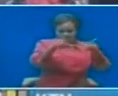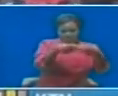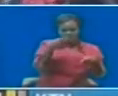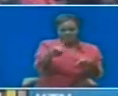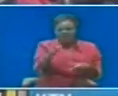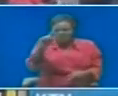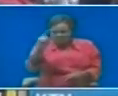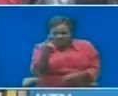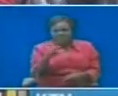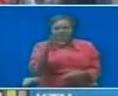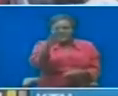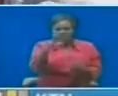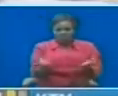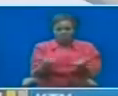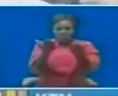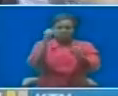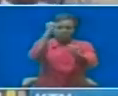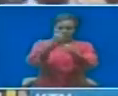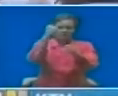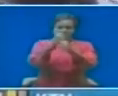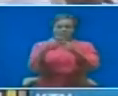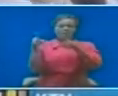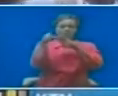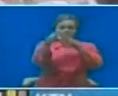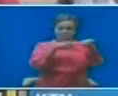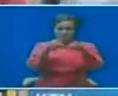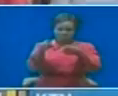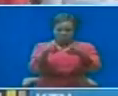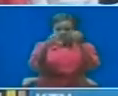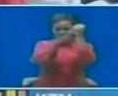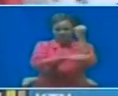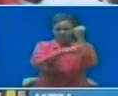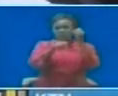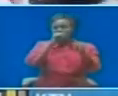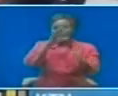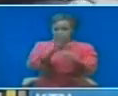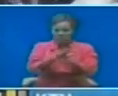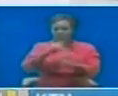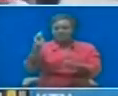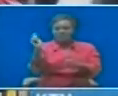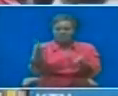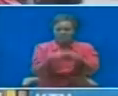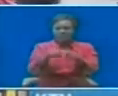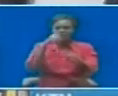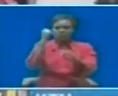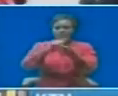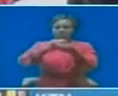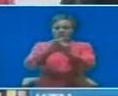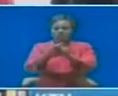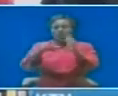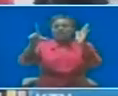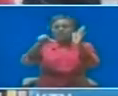is just the first step in improving labor migration in the country. This, as it promises to also work on other changes such as